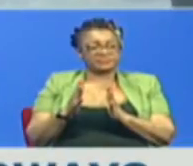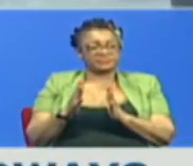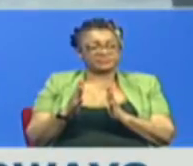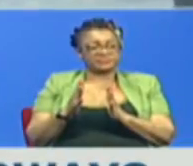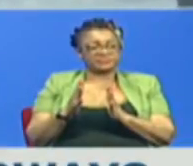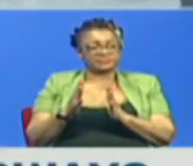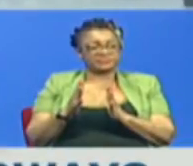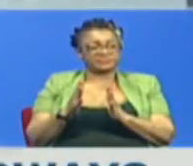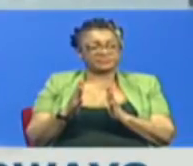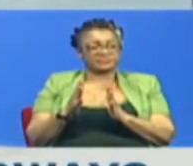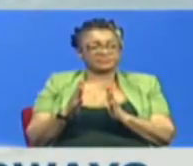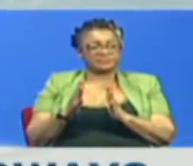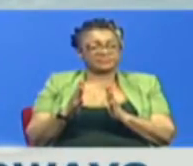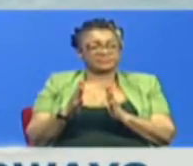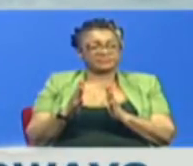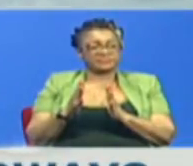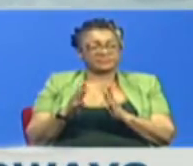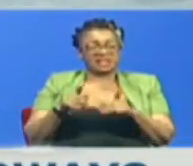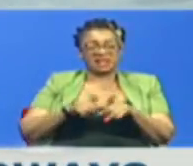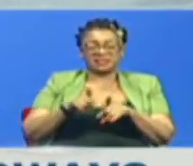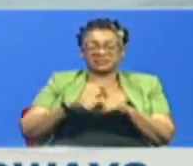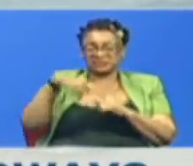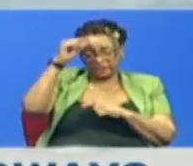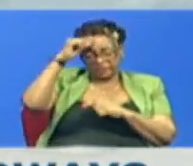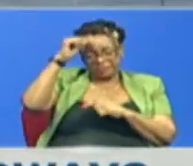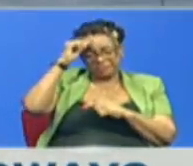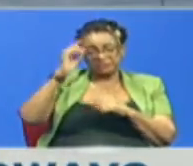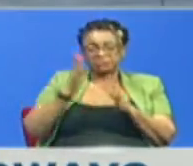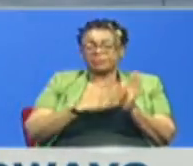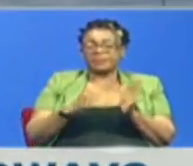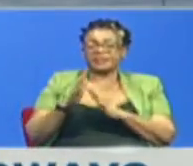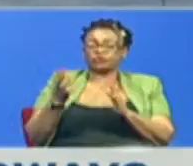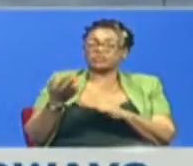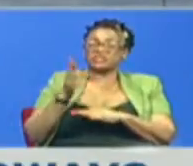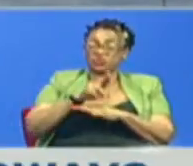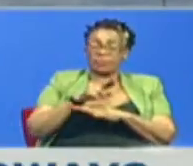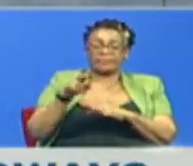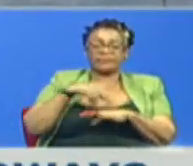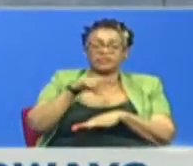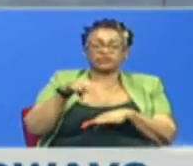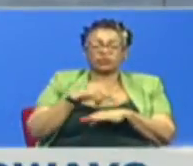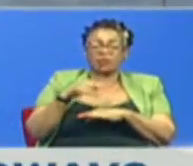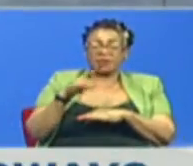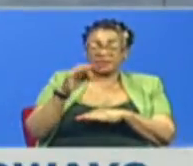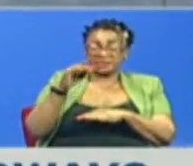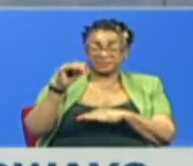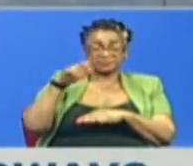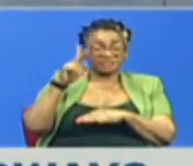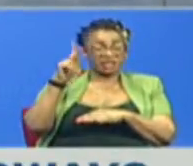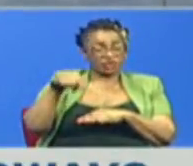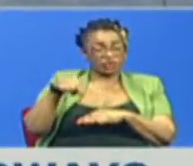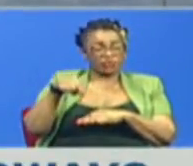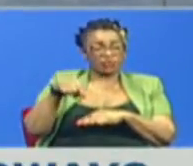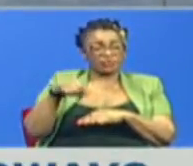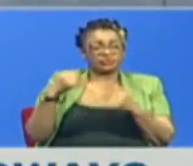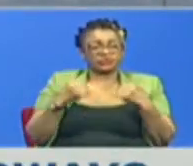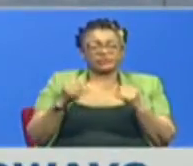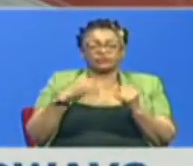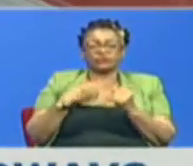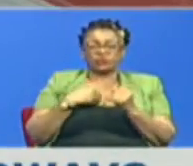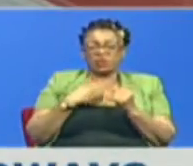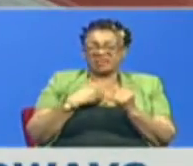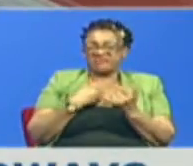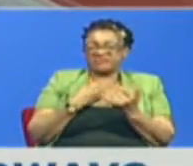As the government prepares to resume full control of national carrier Kenya Airways by buying out minority